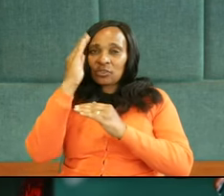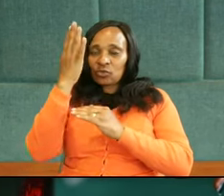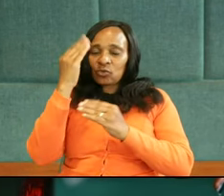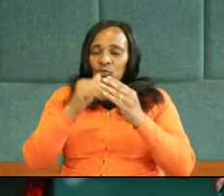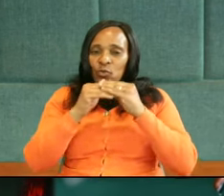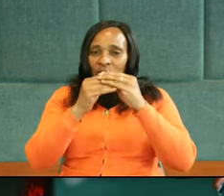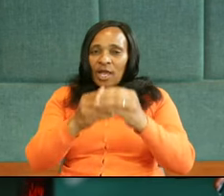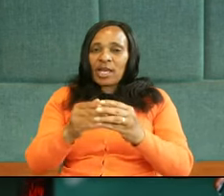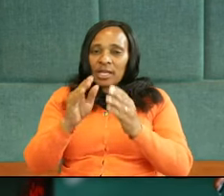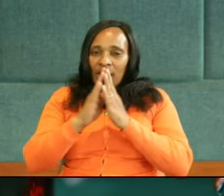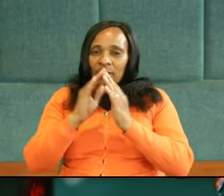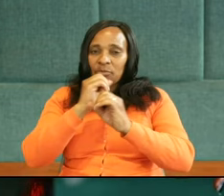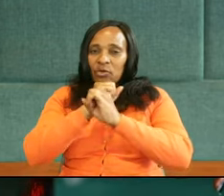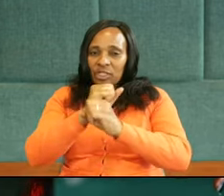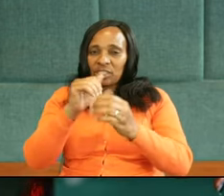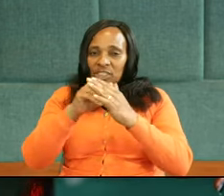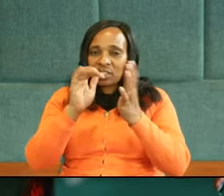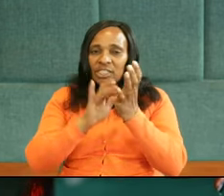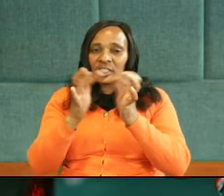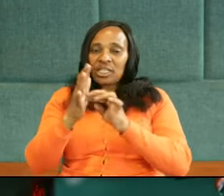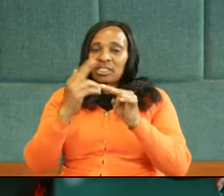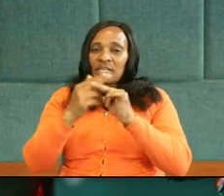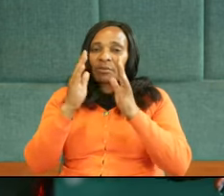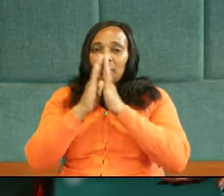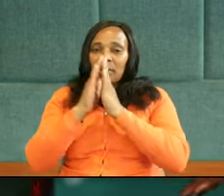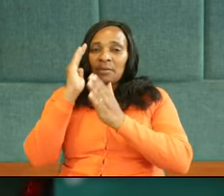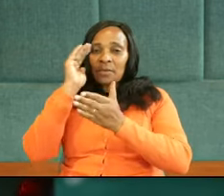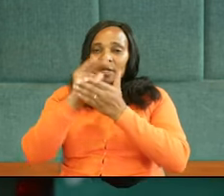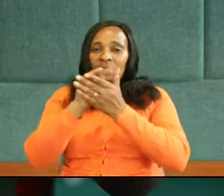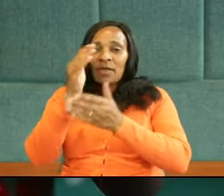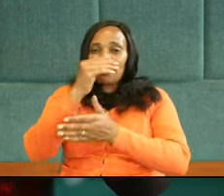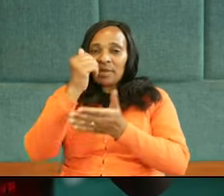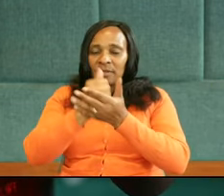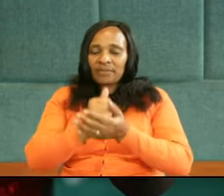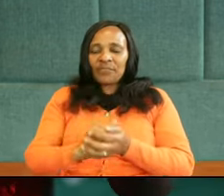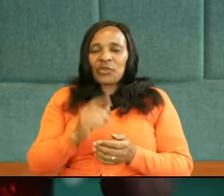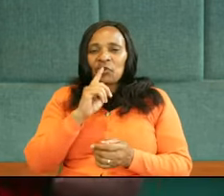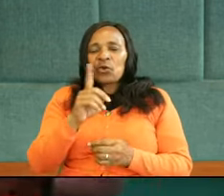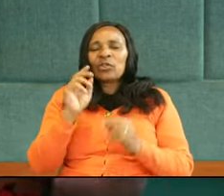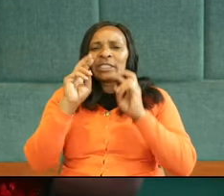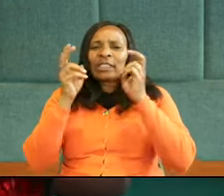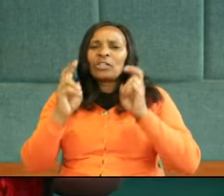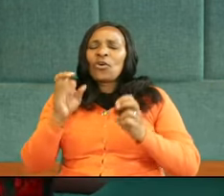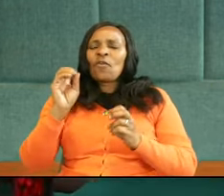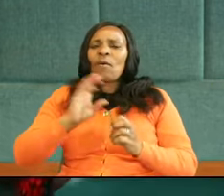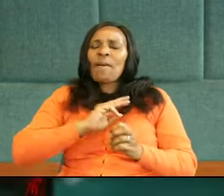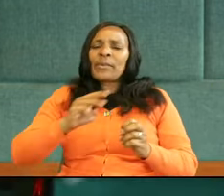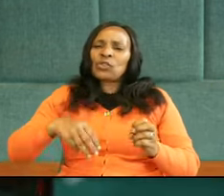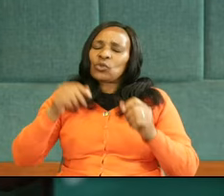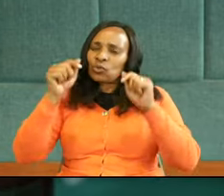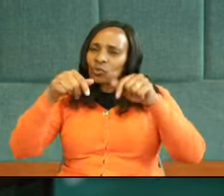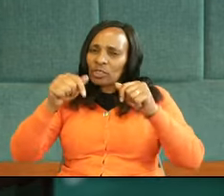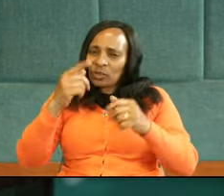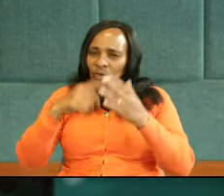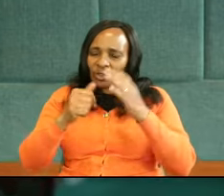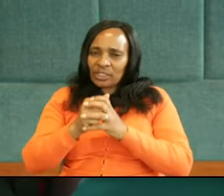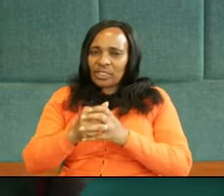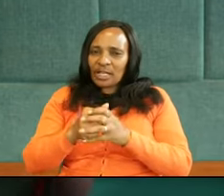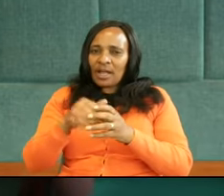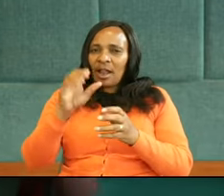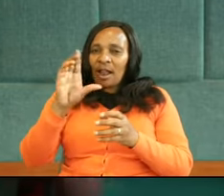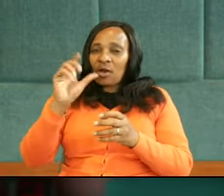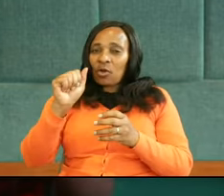us and protect us. In Jesus' name I pray and believe. Amen. So the title of our mission today is Da Costa and